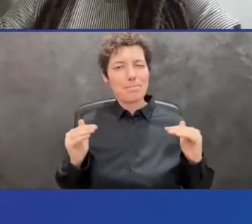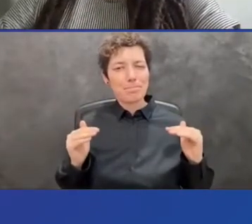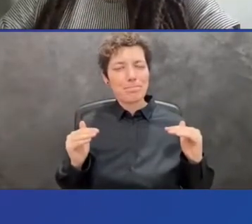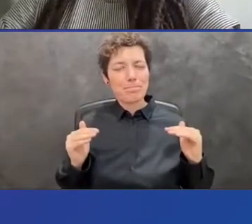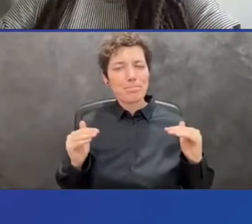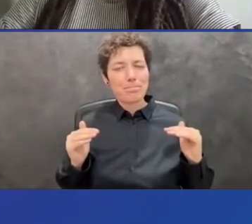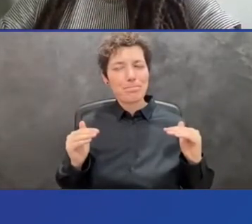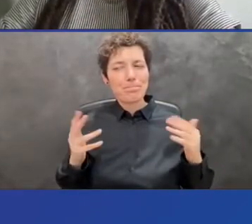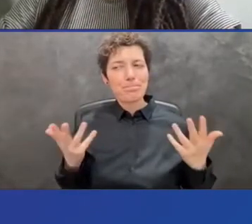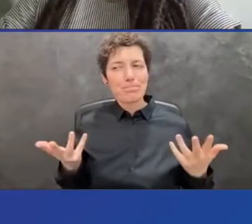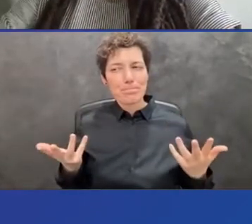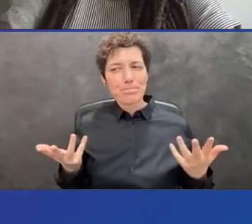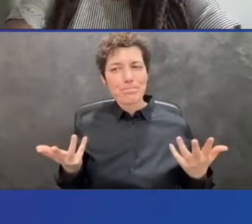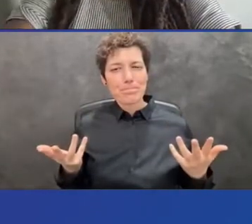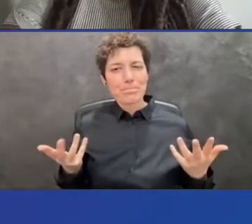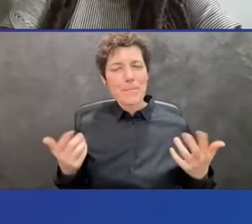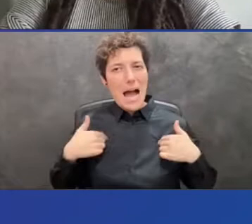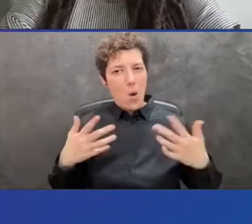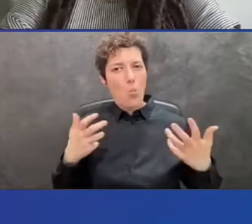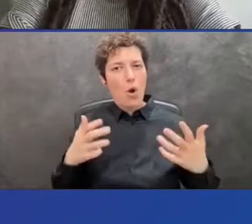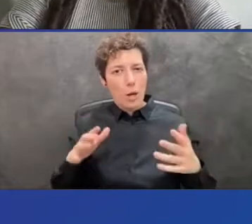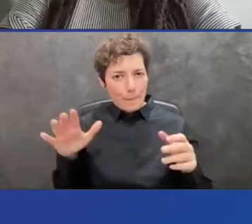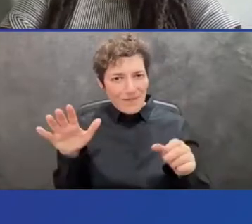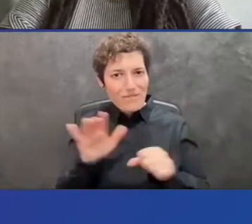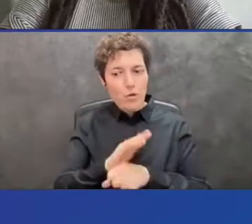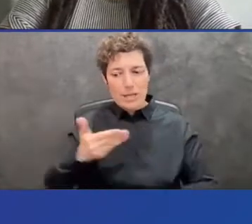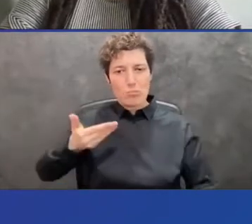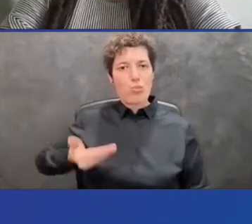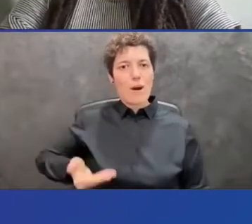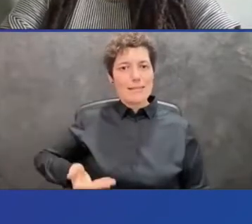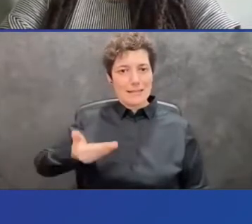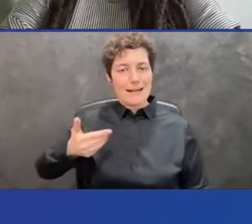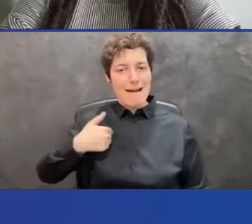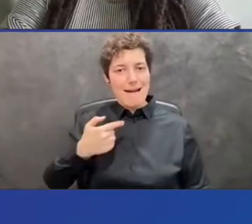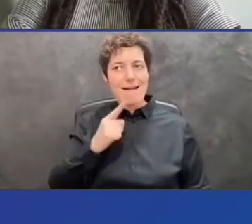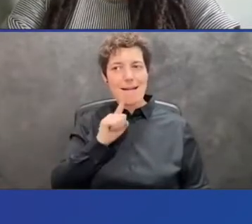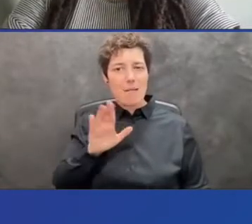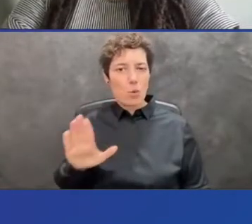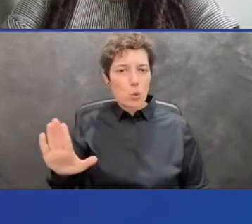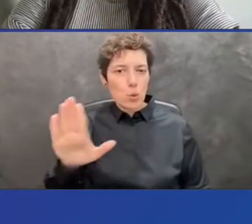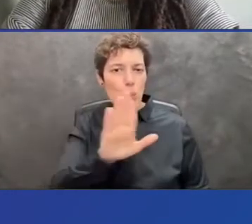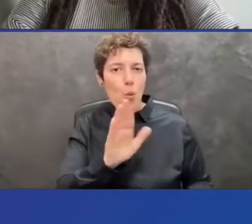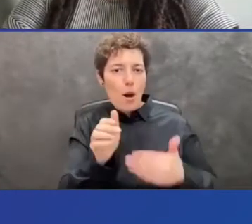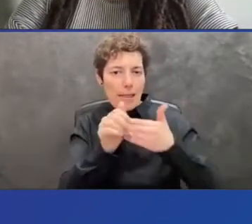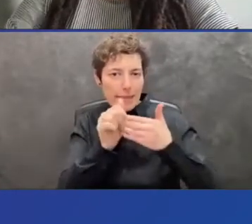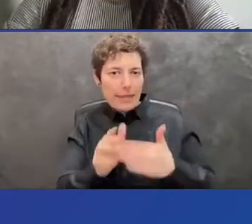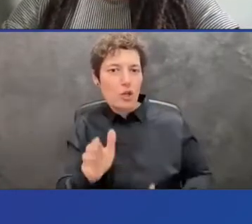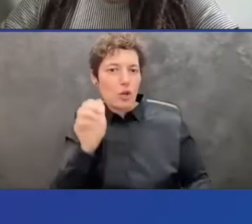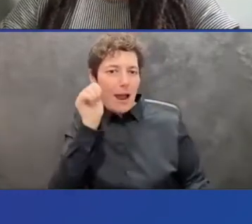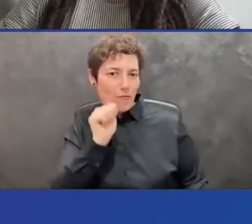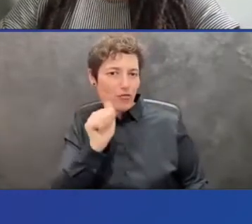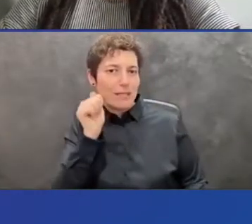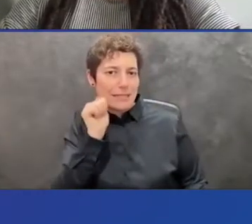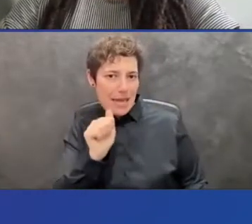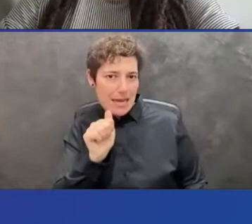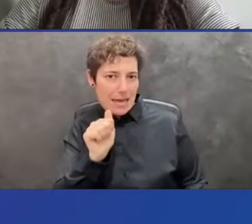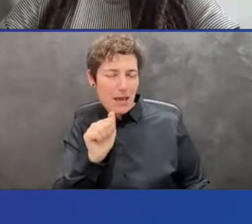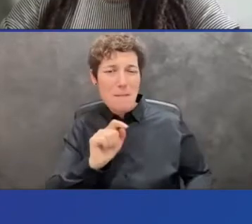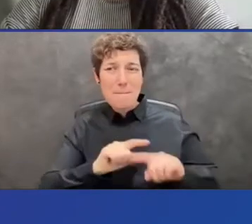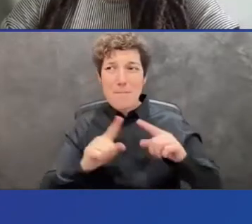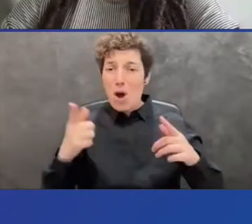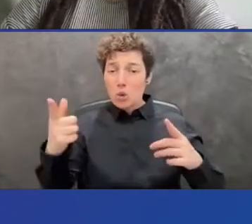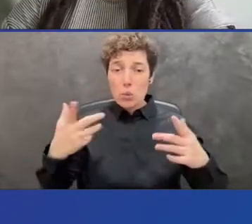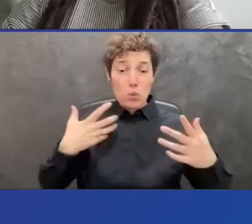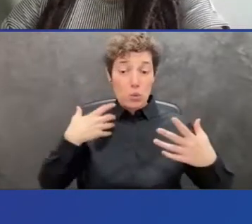what is that balance in order to be fully present as the leader day to day, but then also not leave fully depleted as